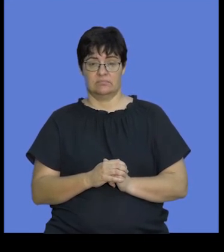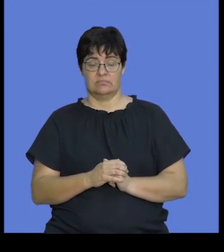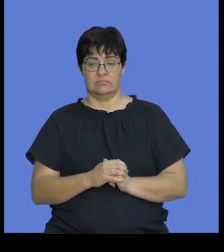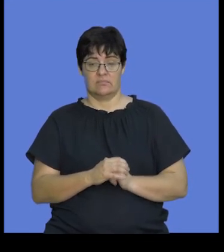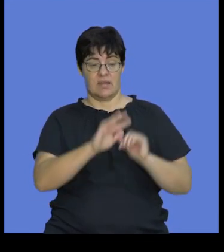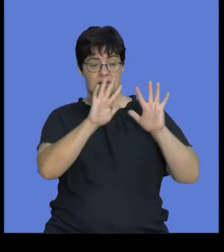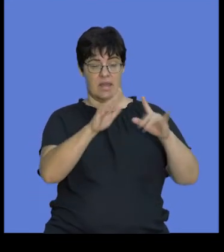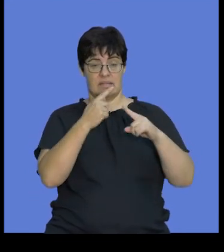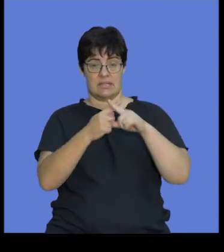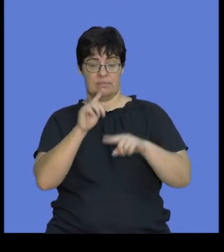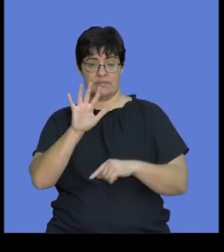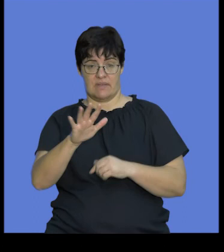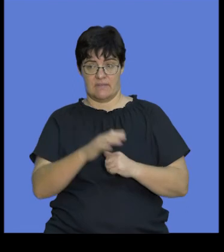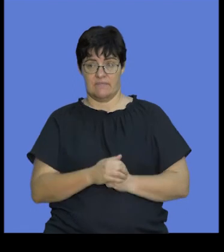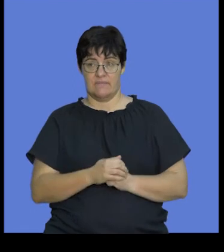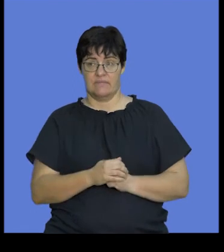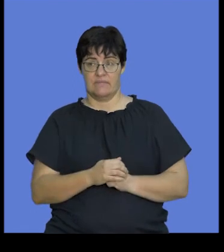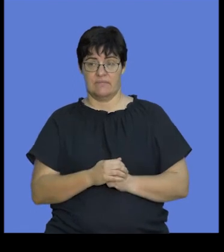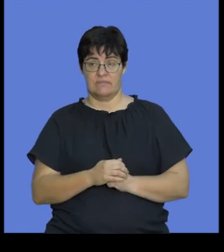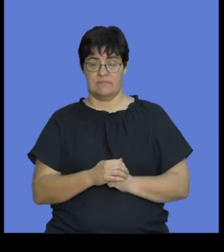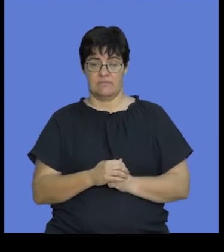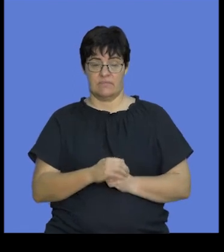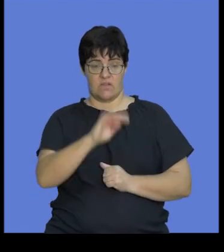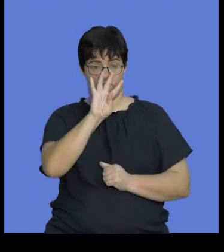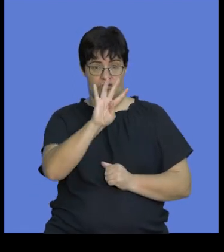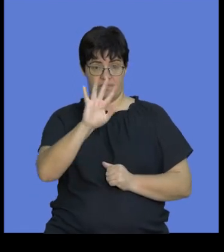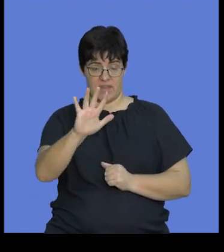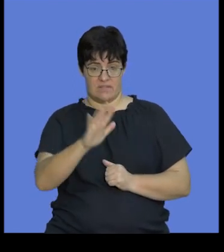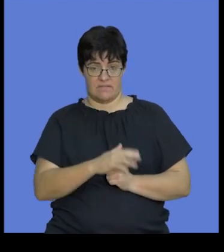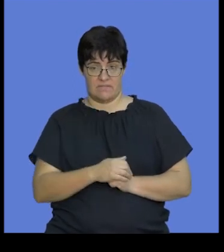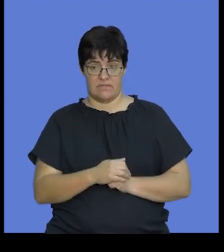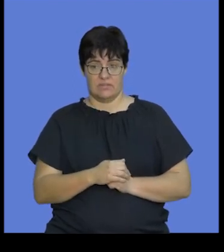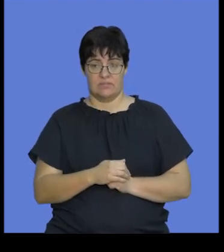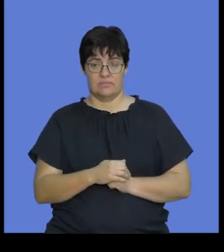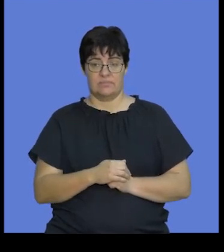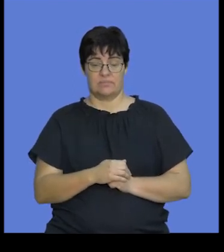Okay, 9 times 5, 45.